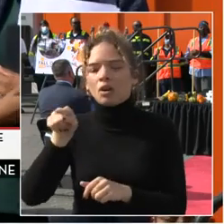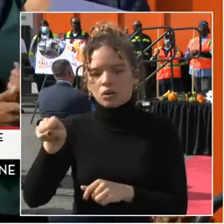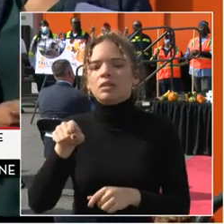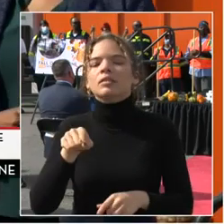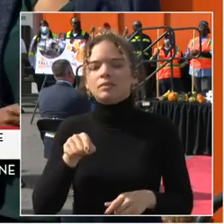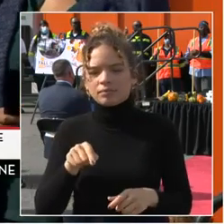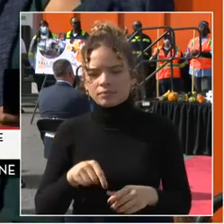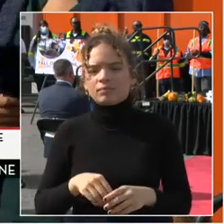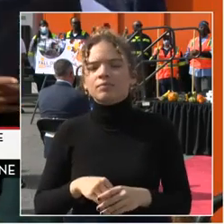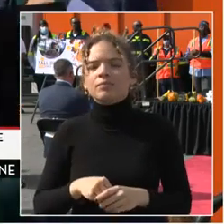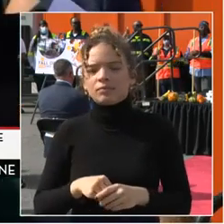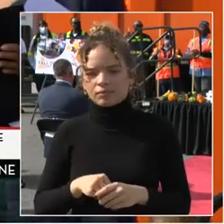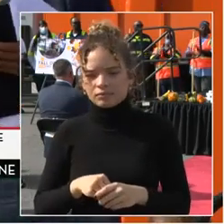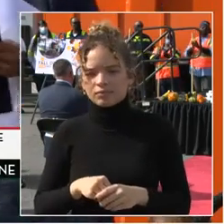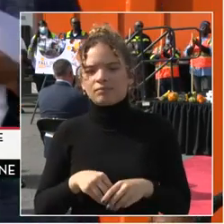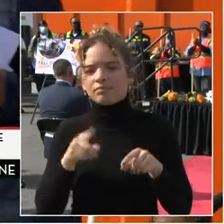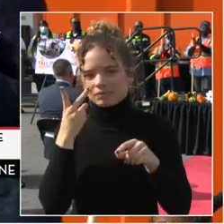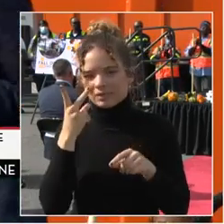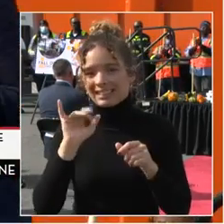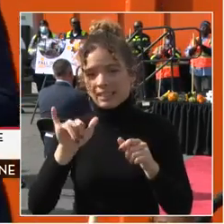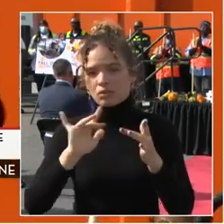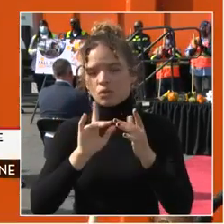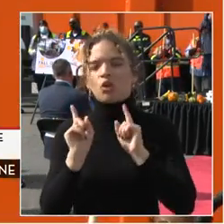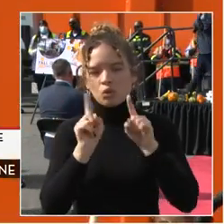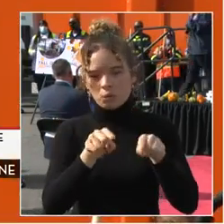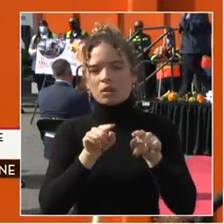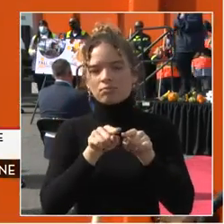Mayor Bowser back. Thank you, Christine.